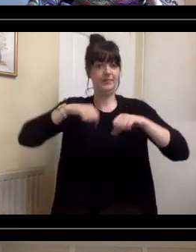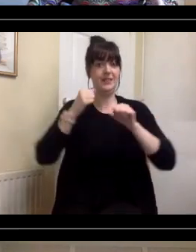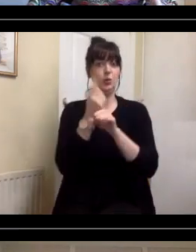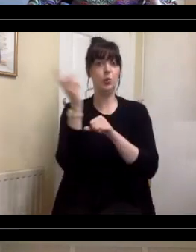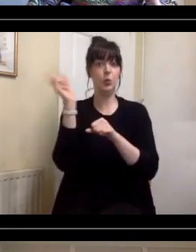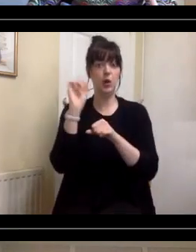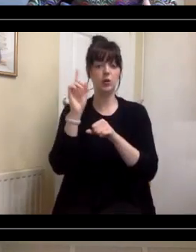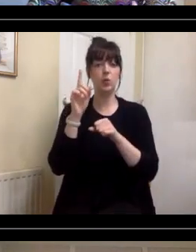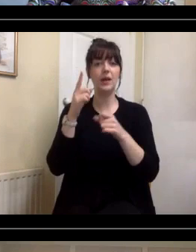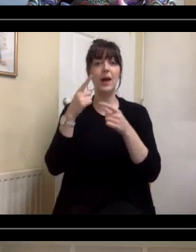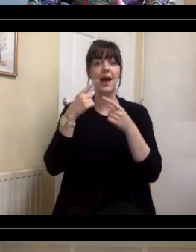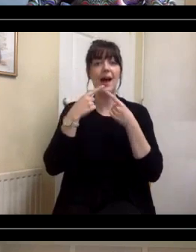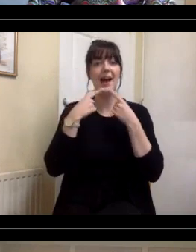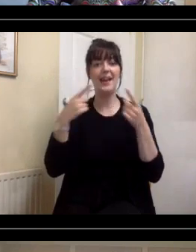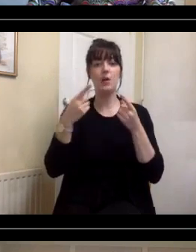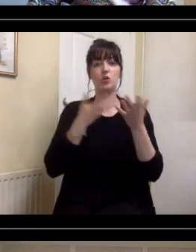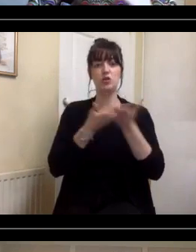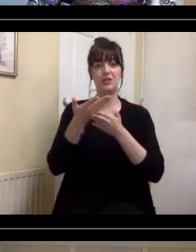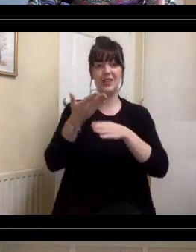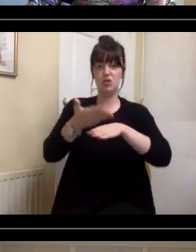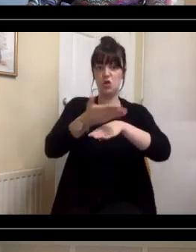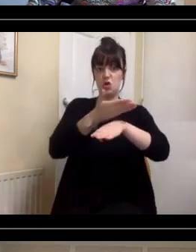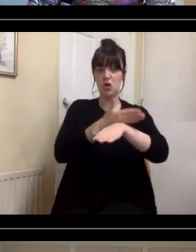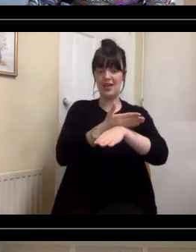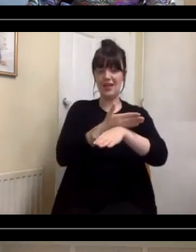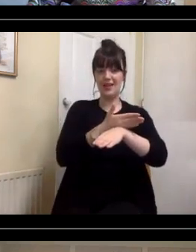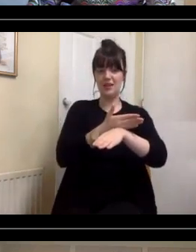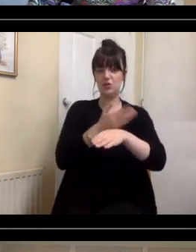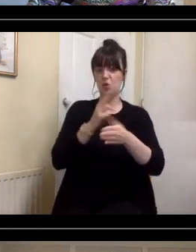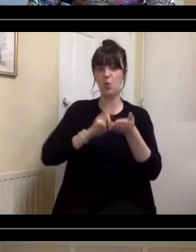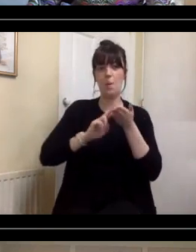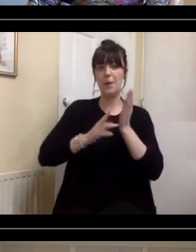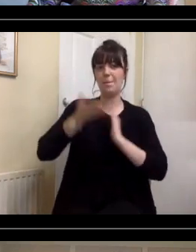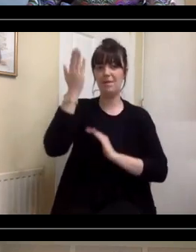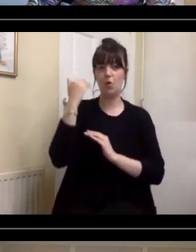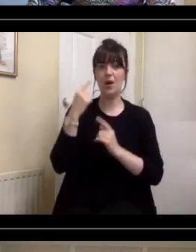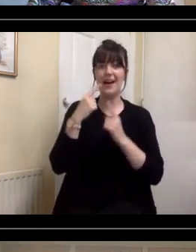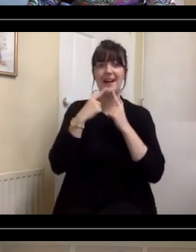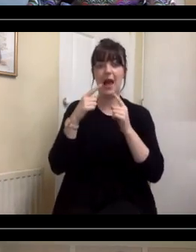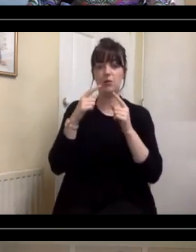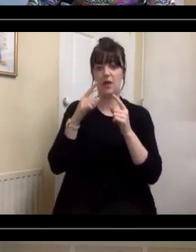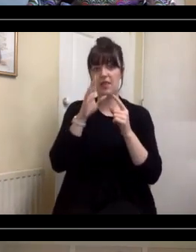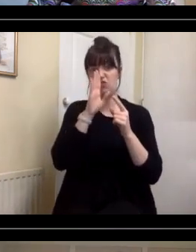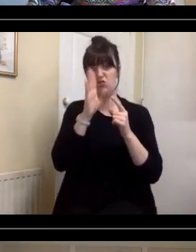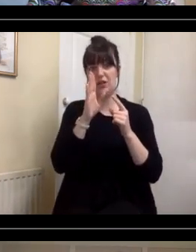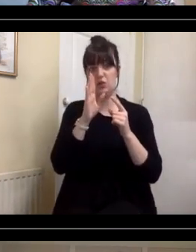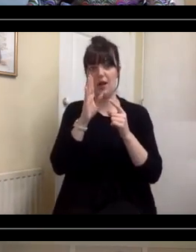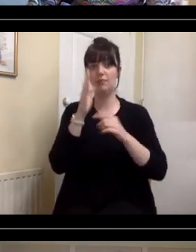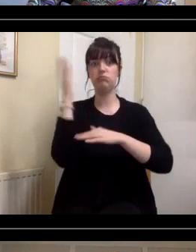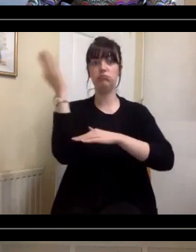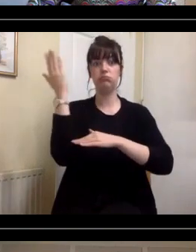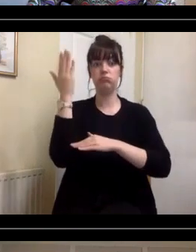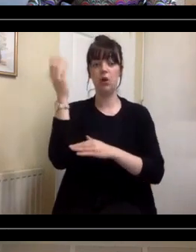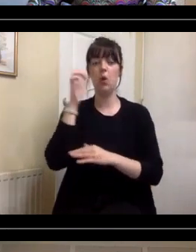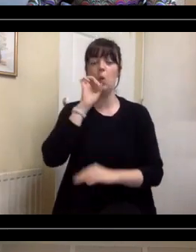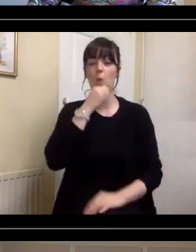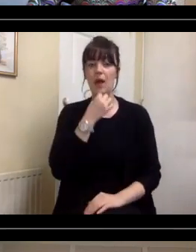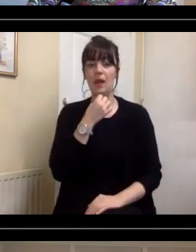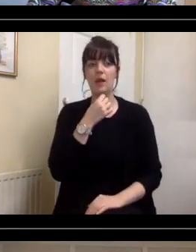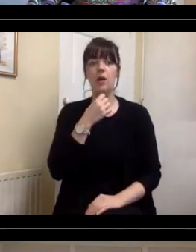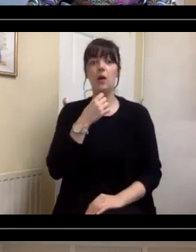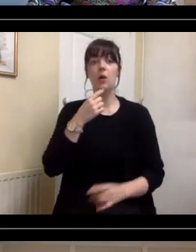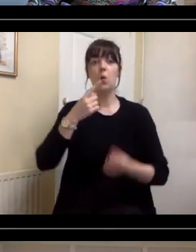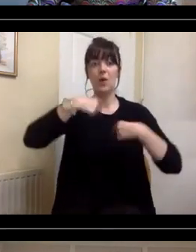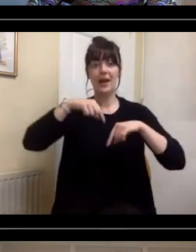consultation early this time, which is not something that we've done before, and we gave people an opportunity to order